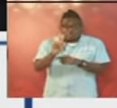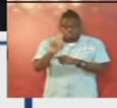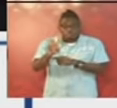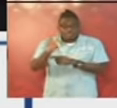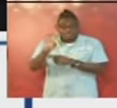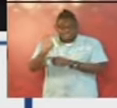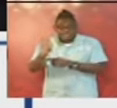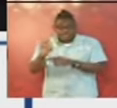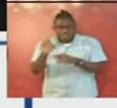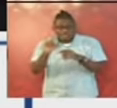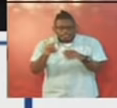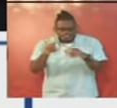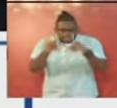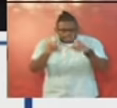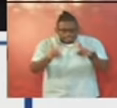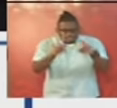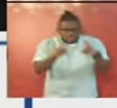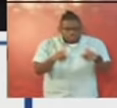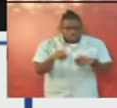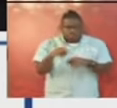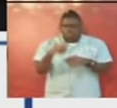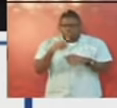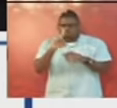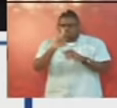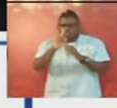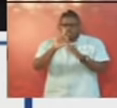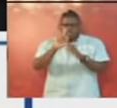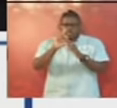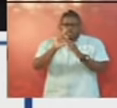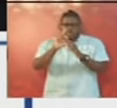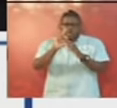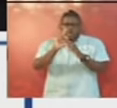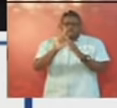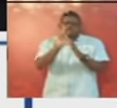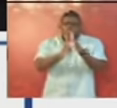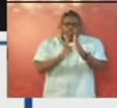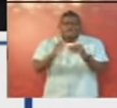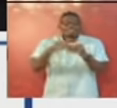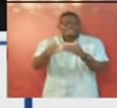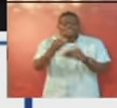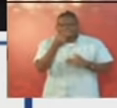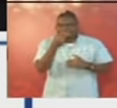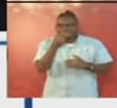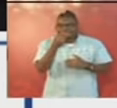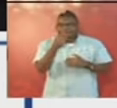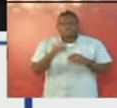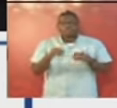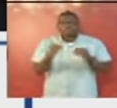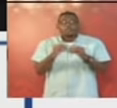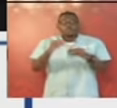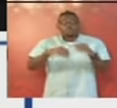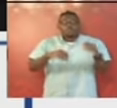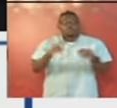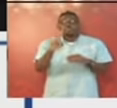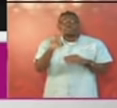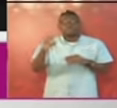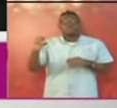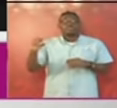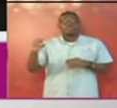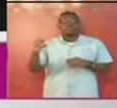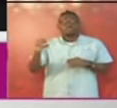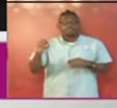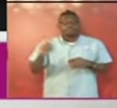random test, the 2 hours after eating, a glucose level that exceeds 200. Next slide.